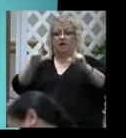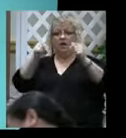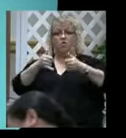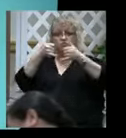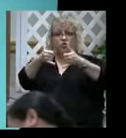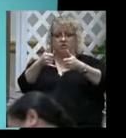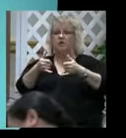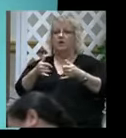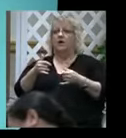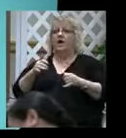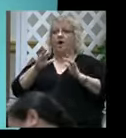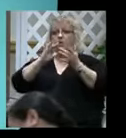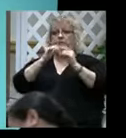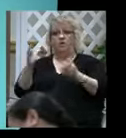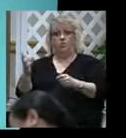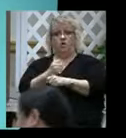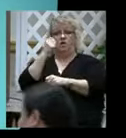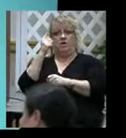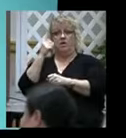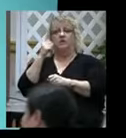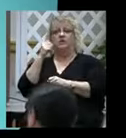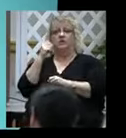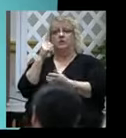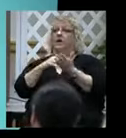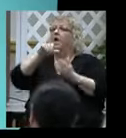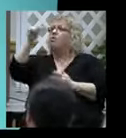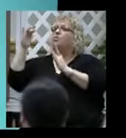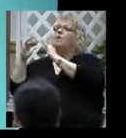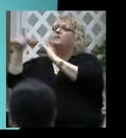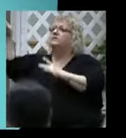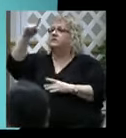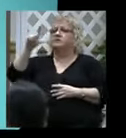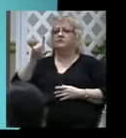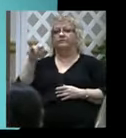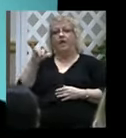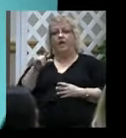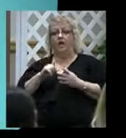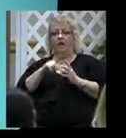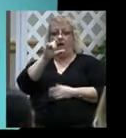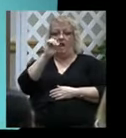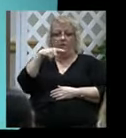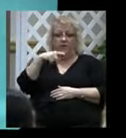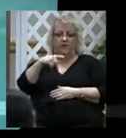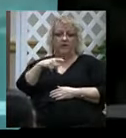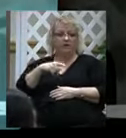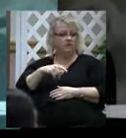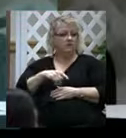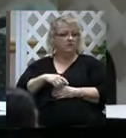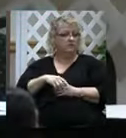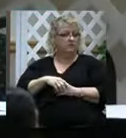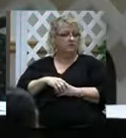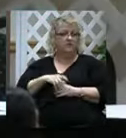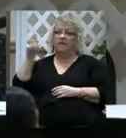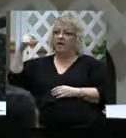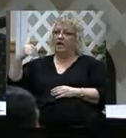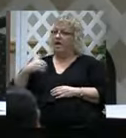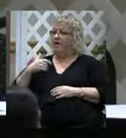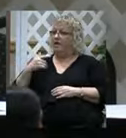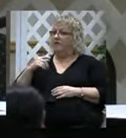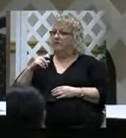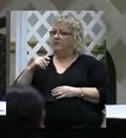share this, our website won against other websites like LA Superior Court. They have an